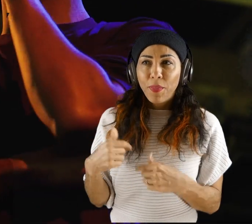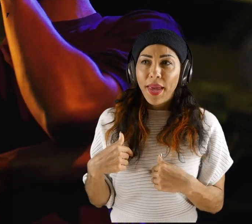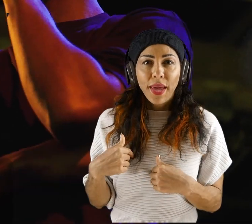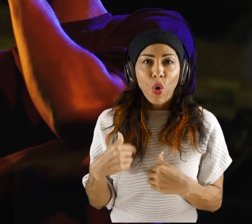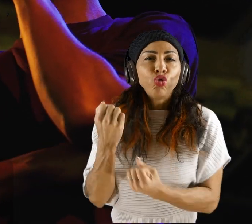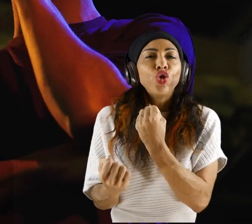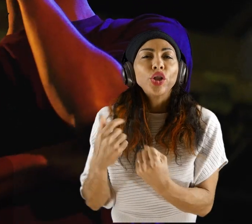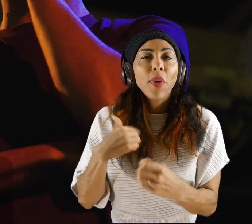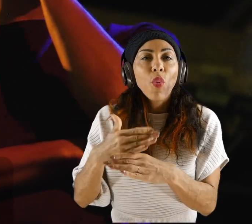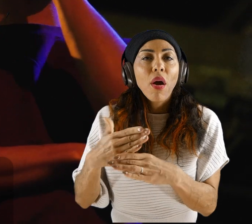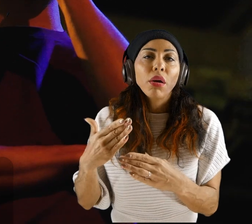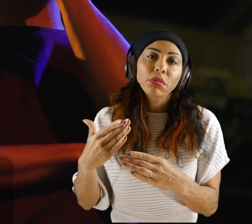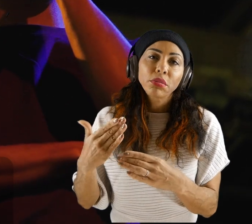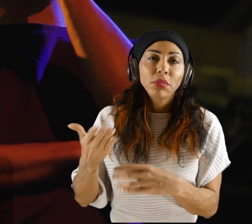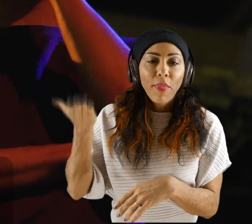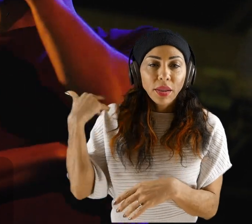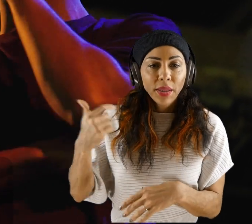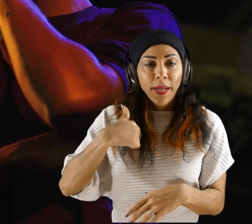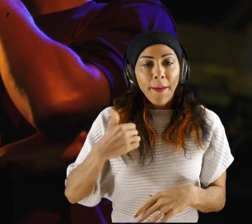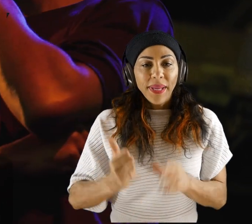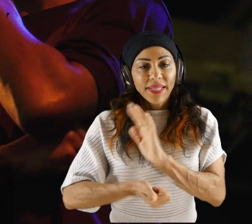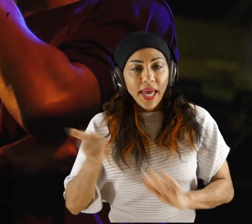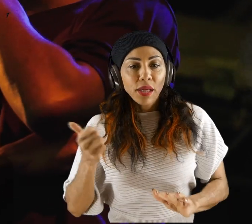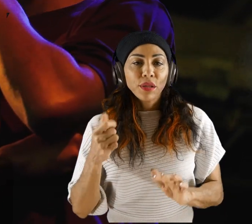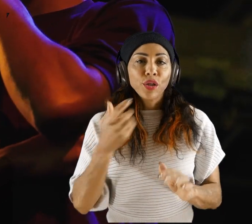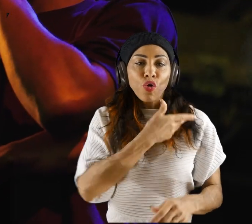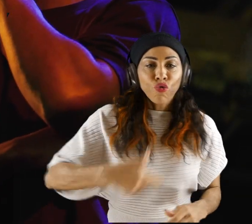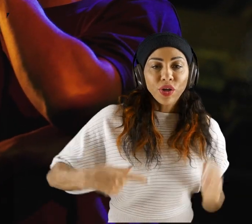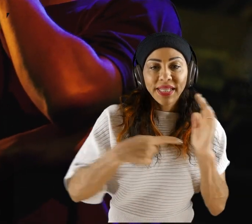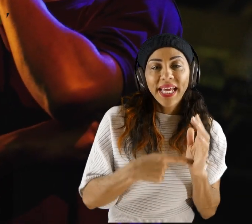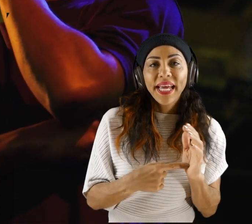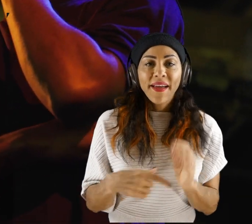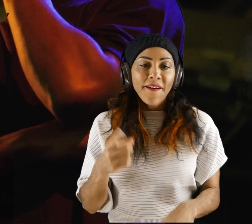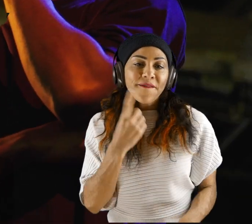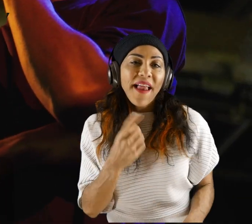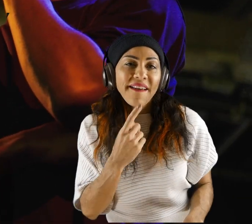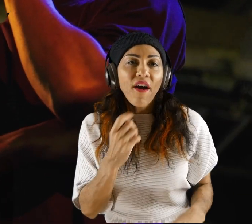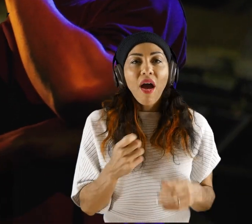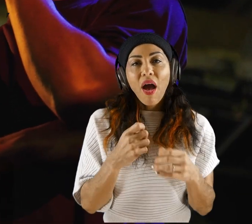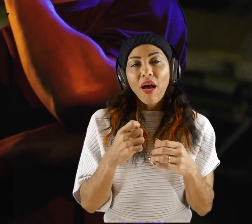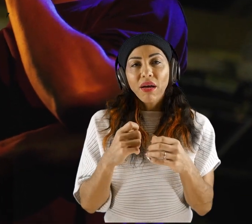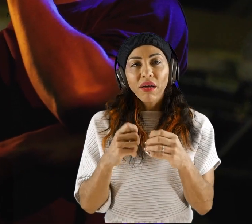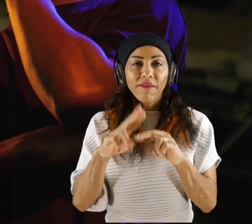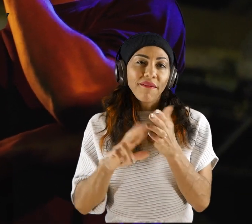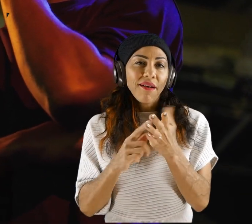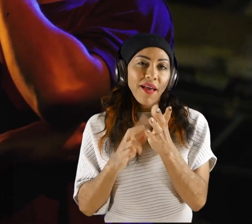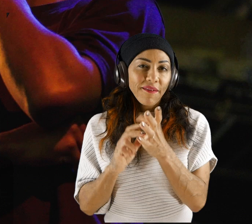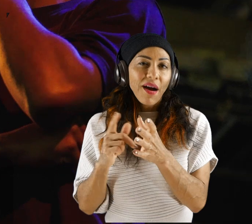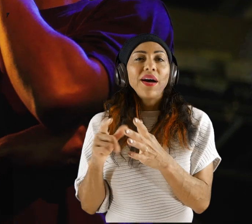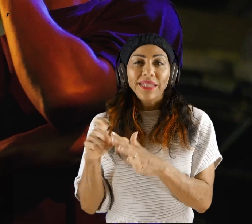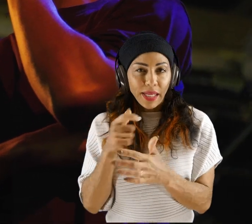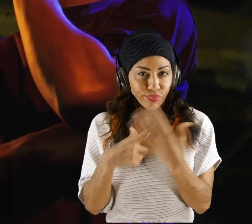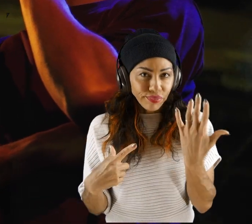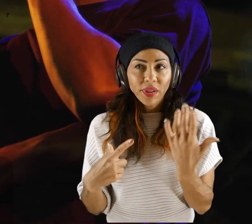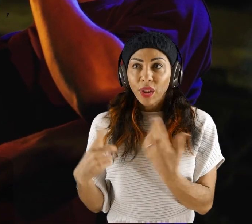these lot that we've worked with, me and Skills, Royalty, Flav, all of them, the people that said our work was